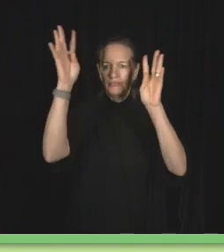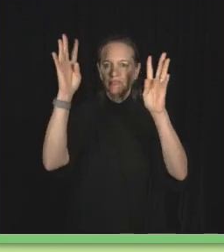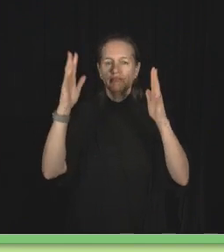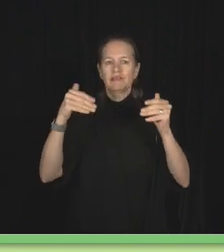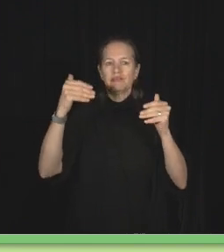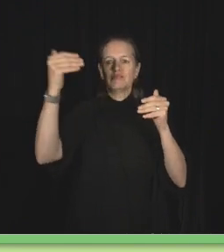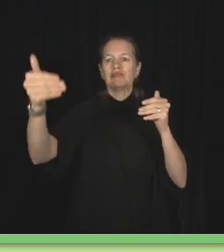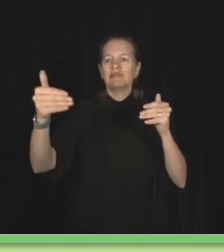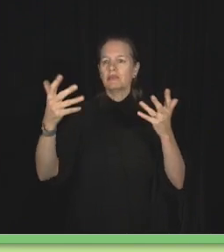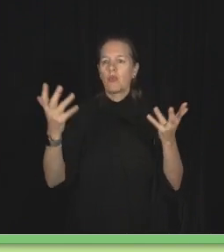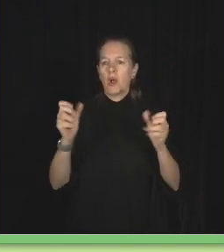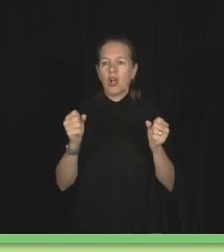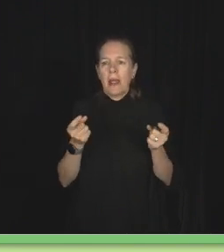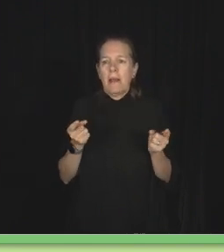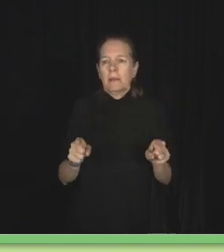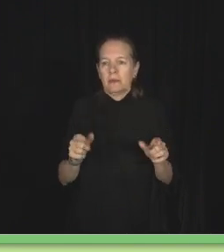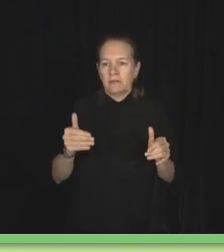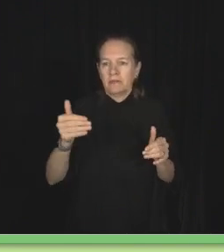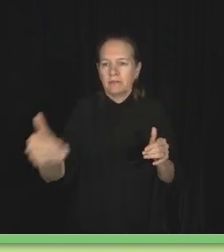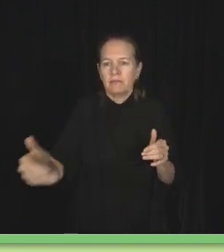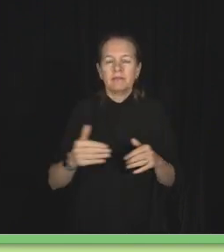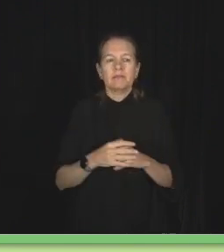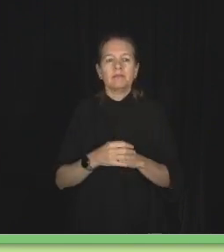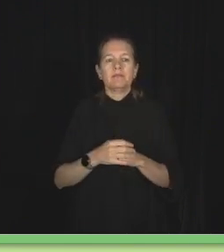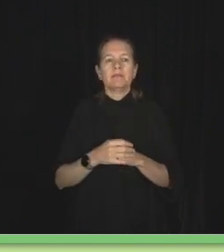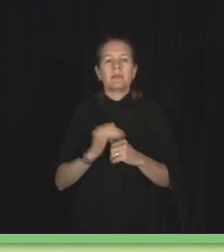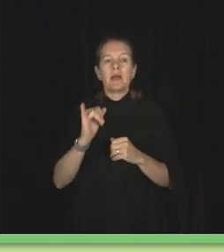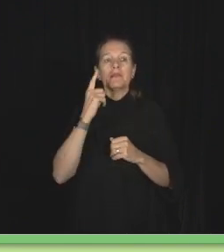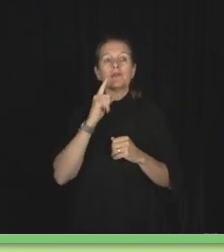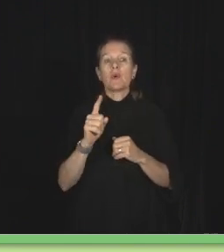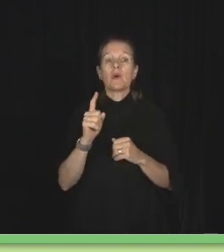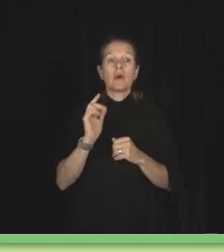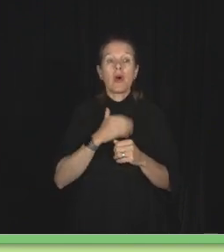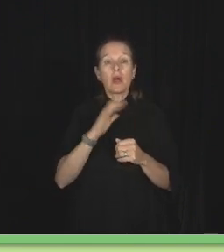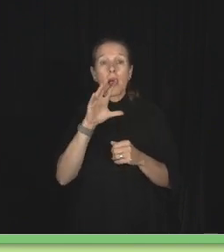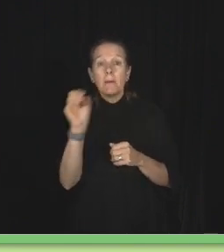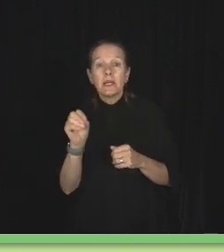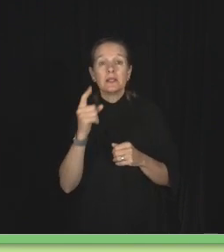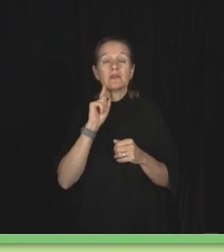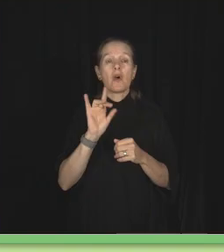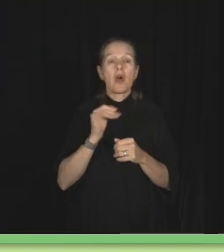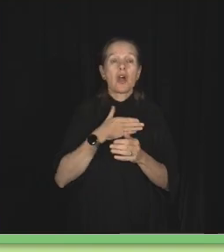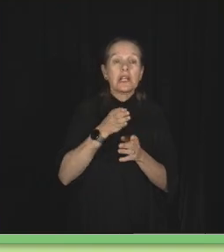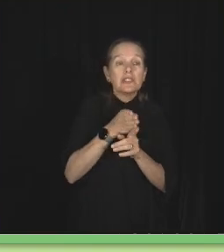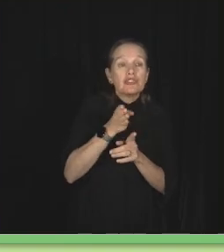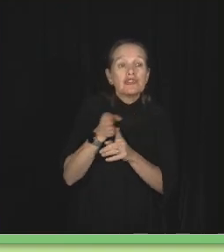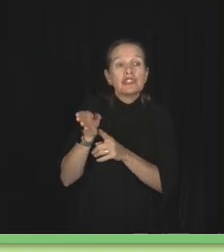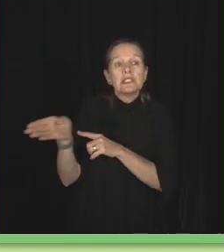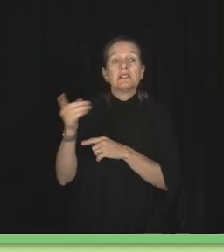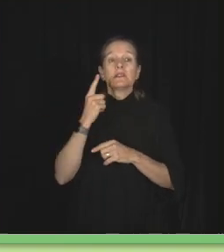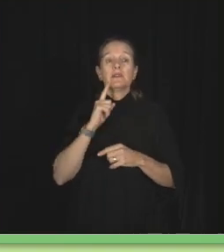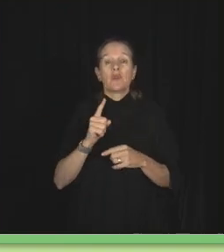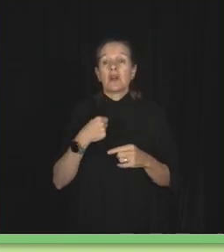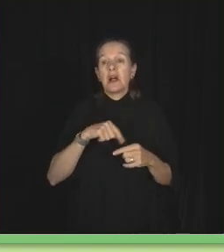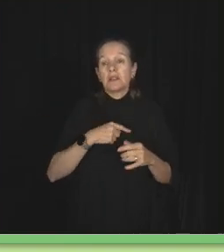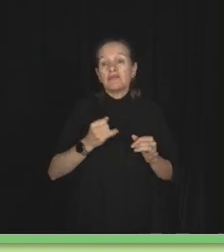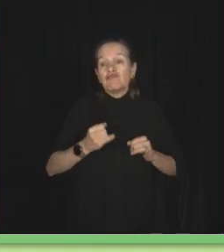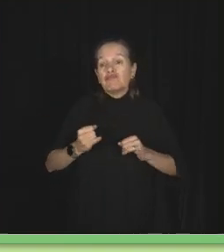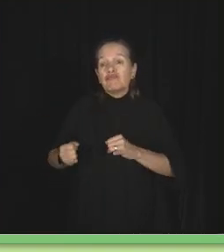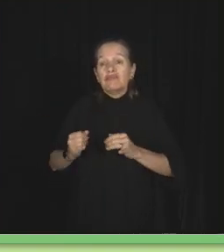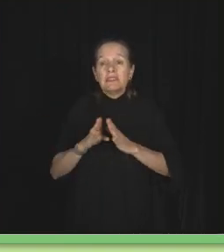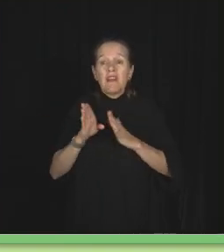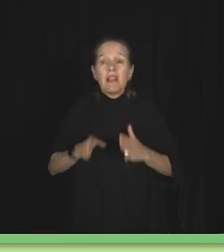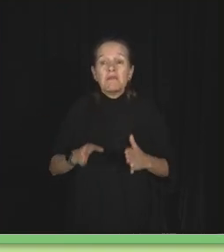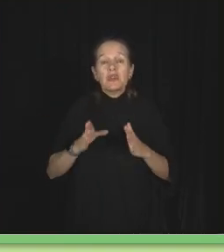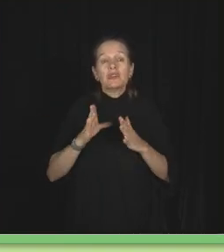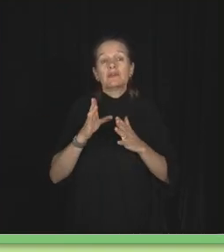opportunity. And this is both for, I think, our companies, for our industries, for us individually as developers and